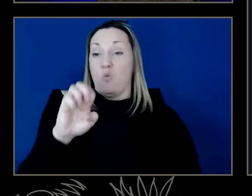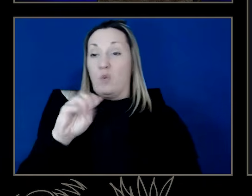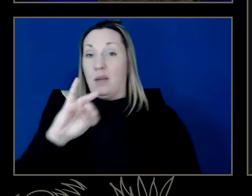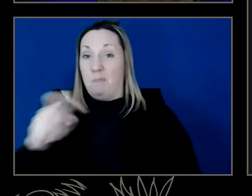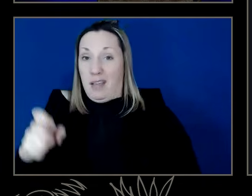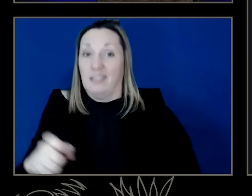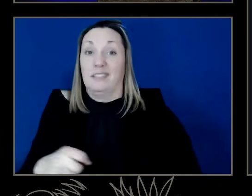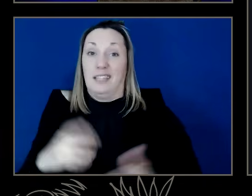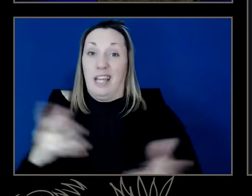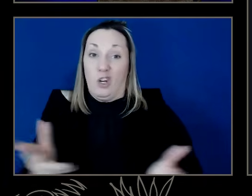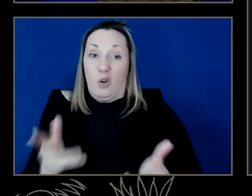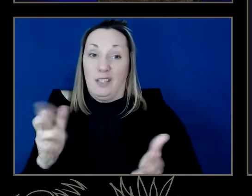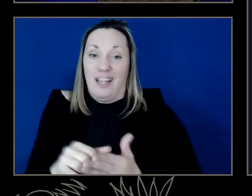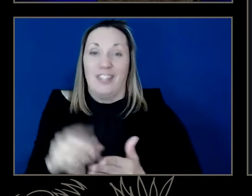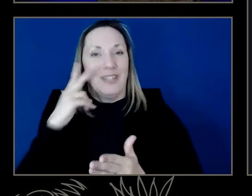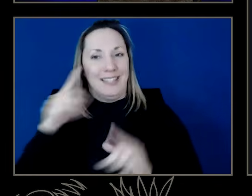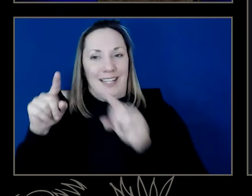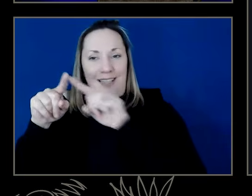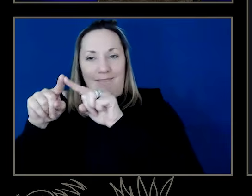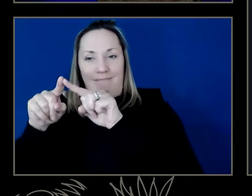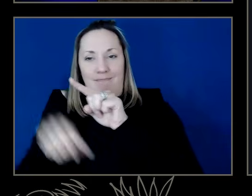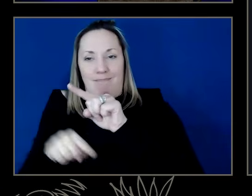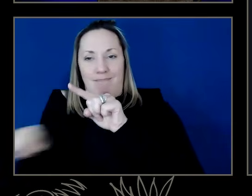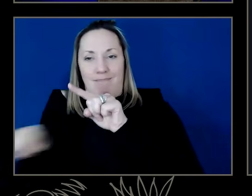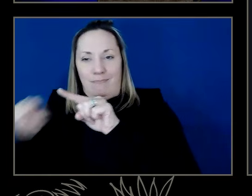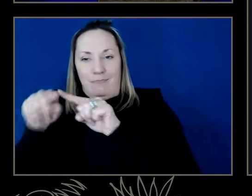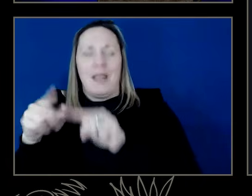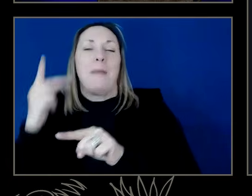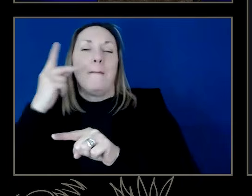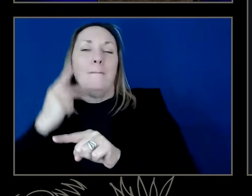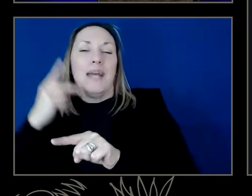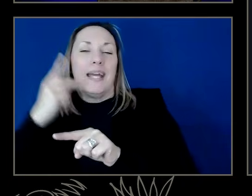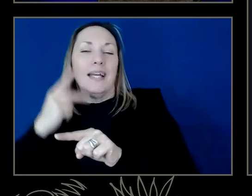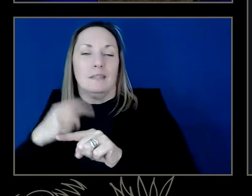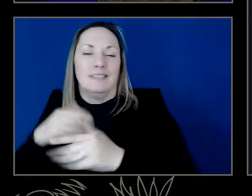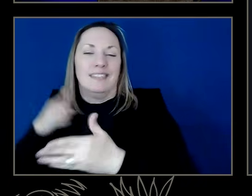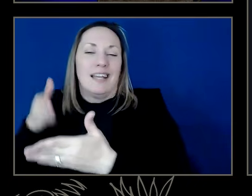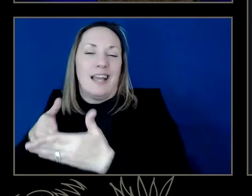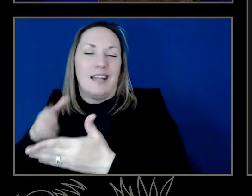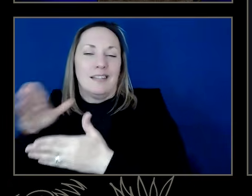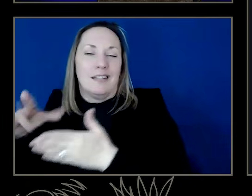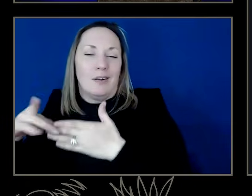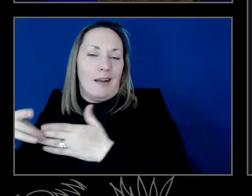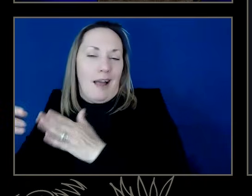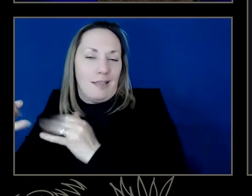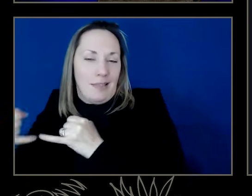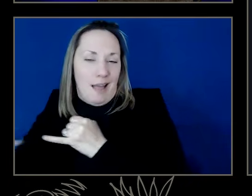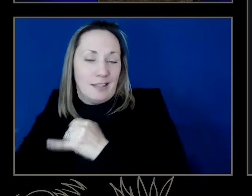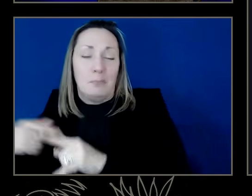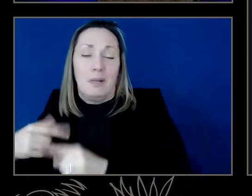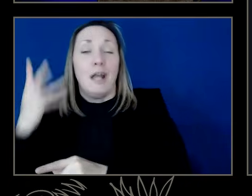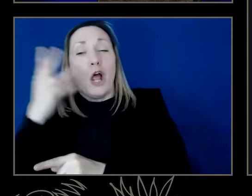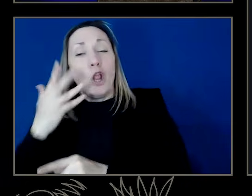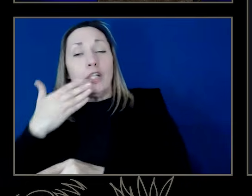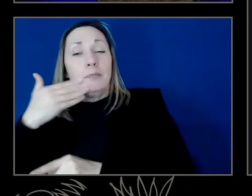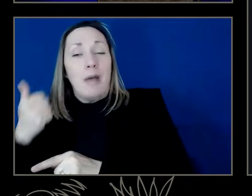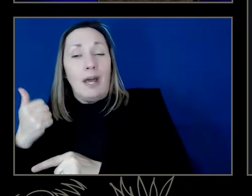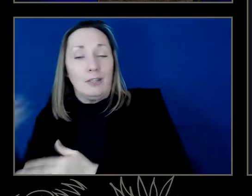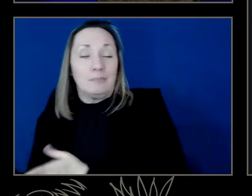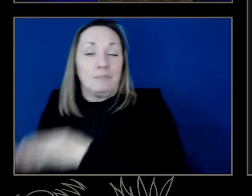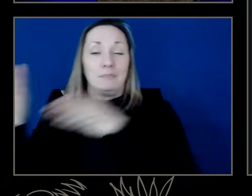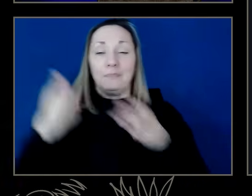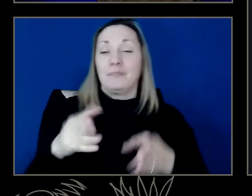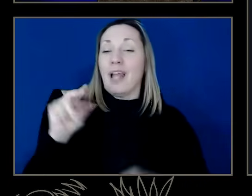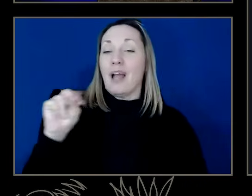by the giant triangle over here. I made it pink, which is against their design guidelines, but I think it looks better that way. With Next,